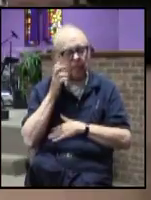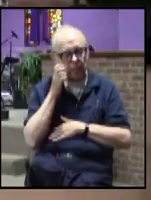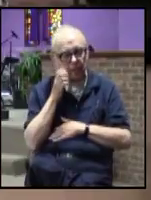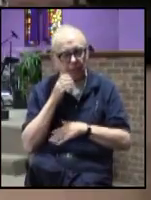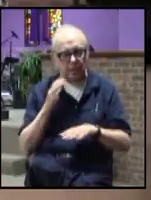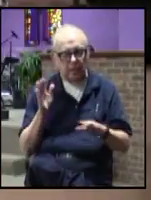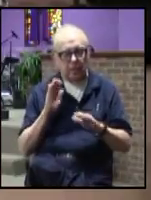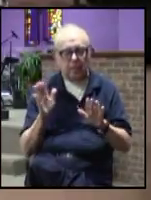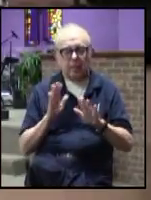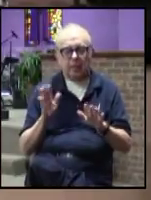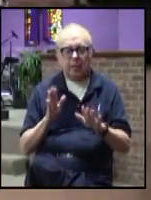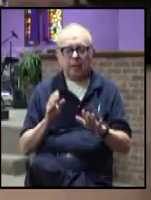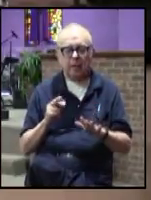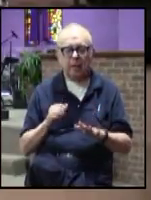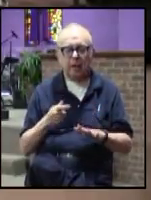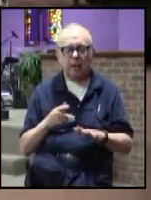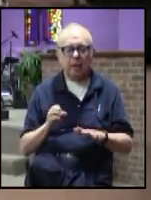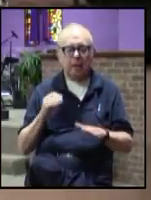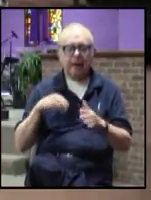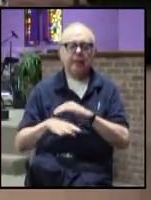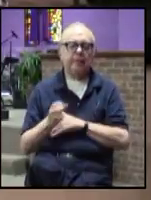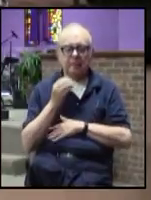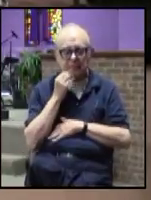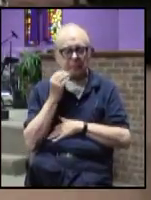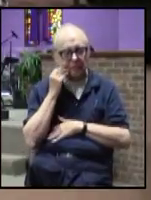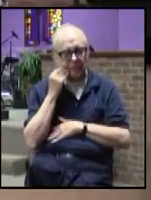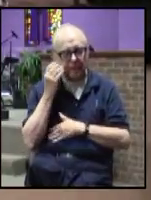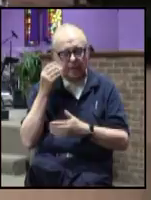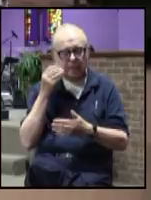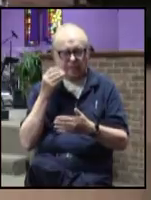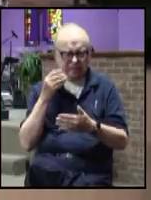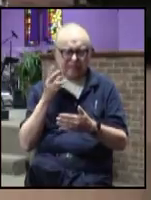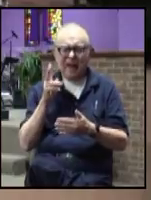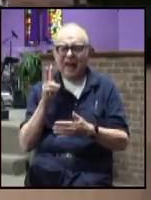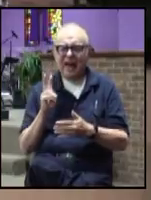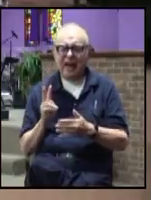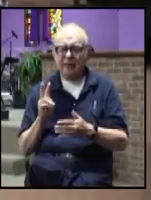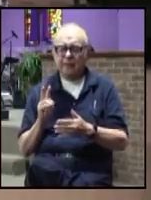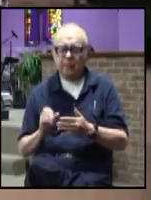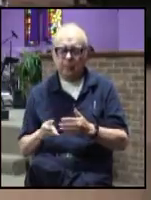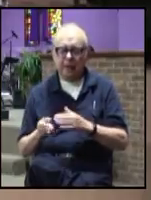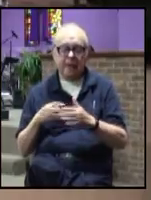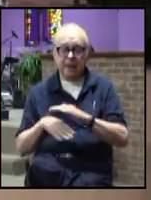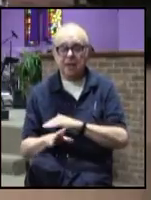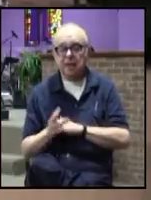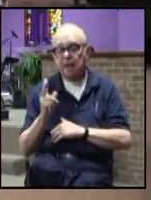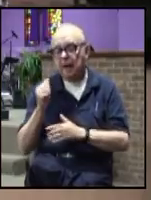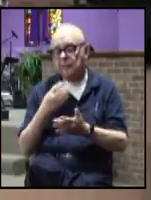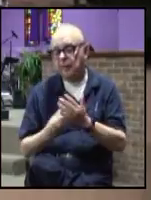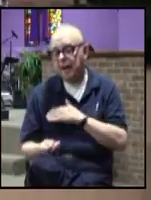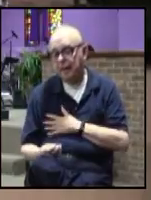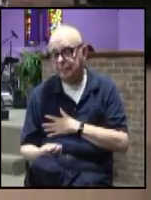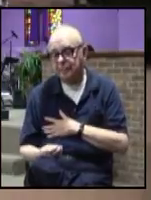in, she heard rumbling and thought there was a burglar inside. But she's kind of halfway in and halfway out.